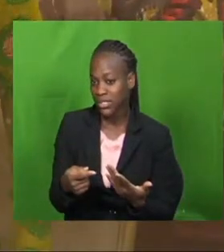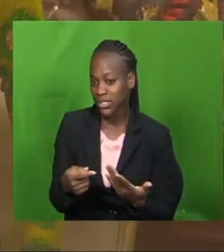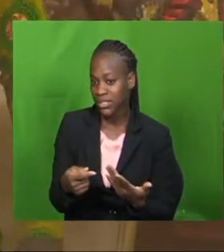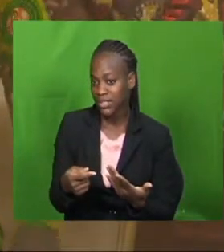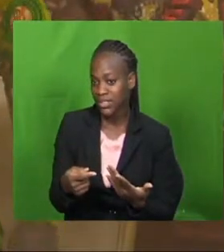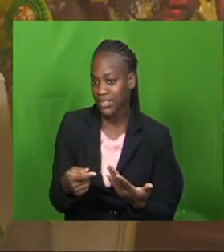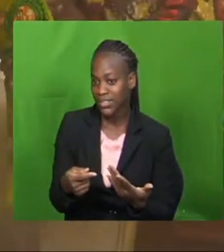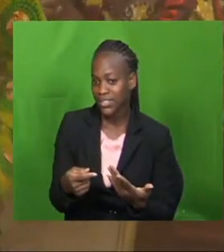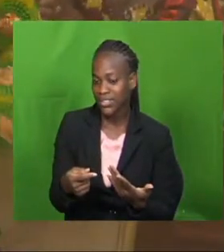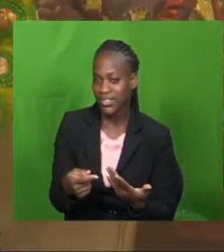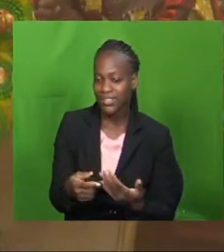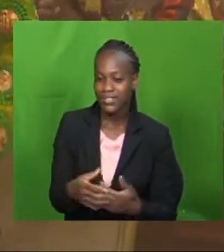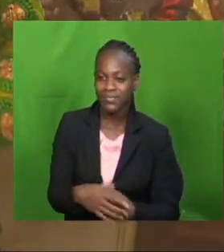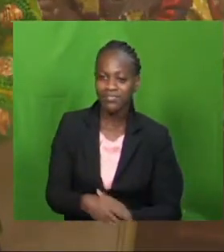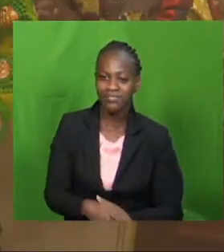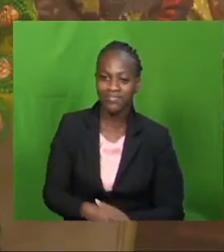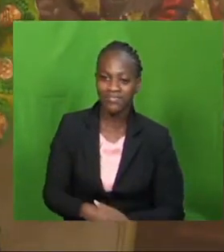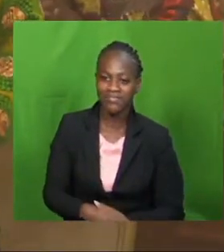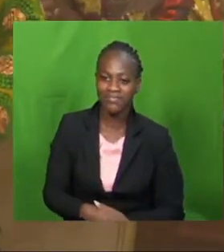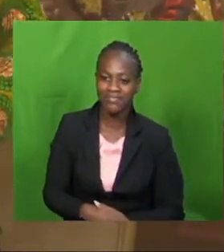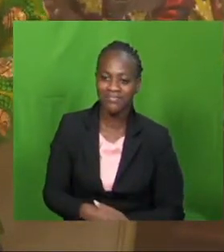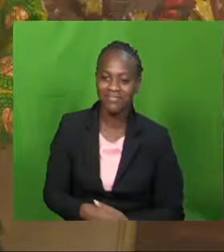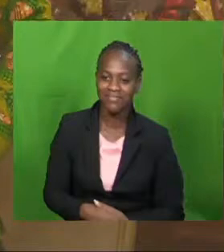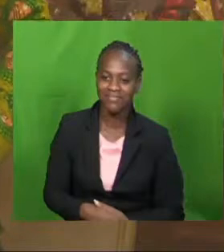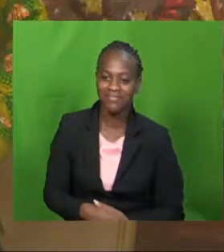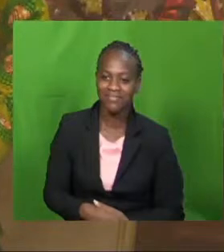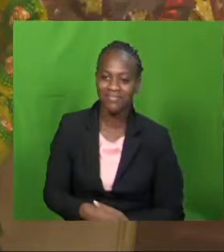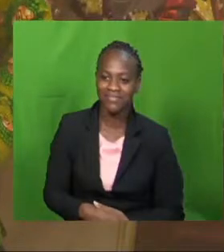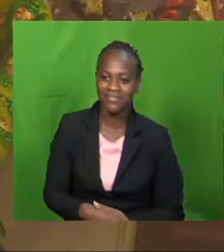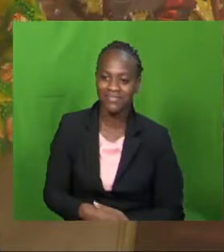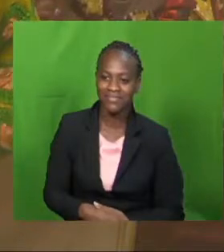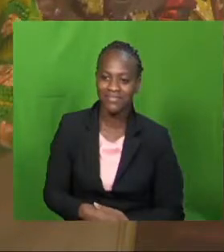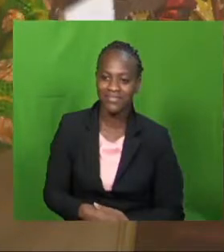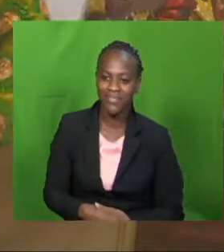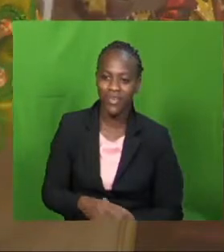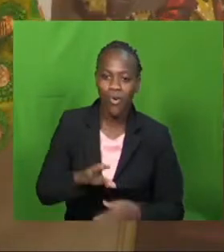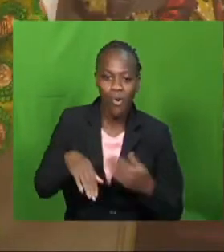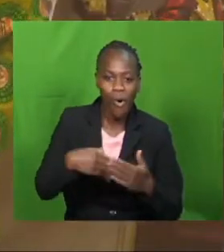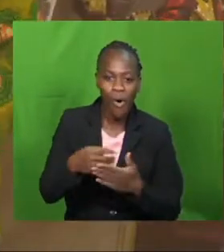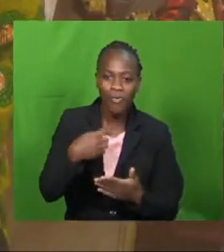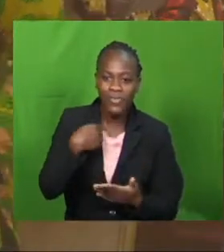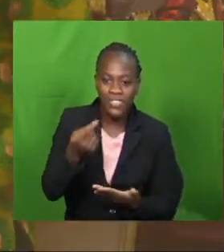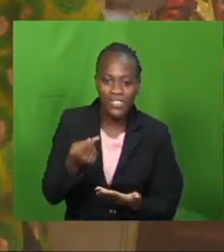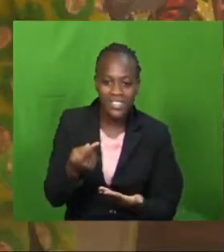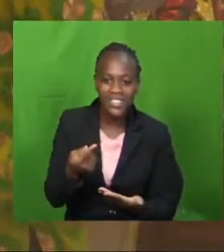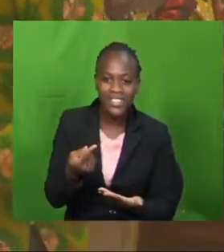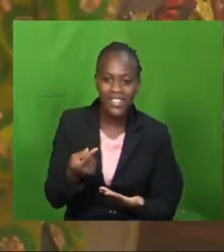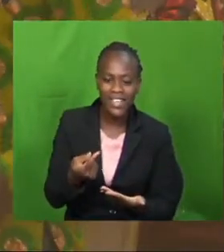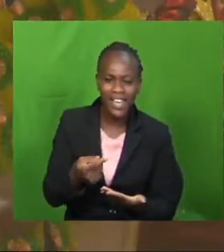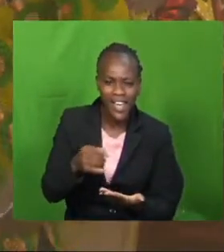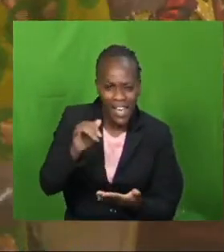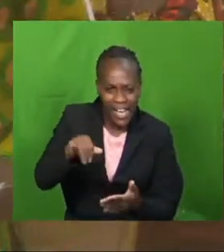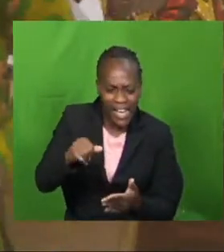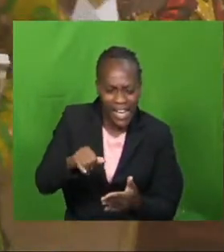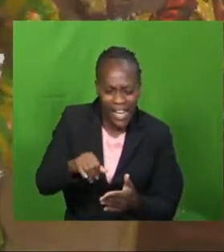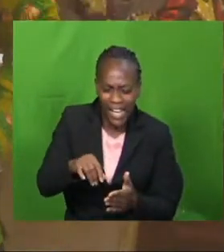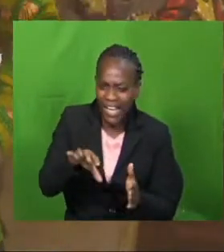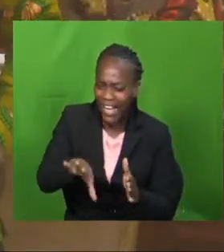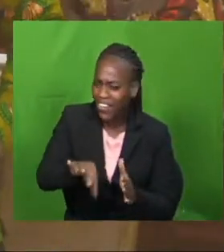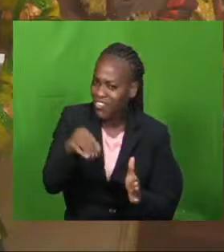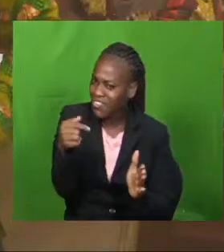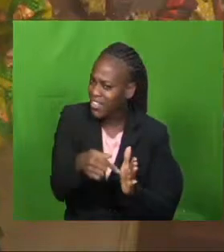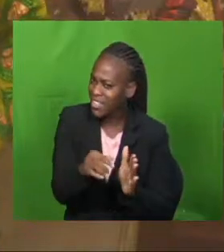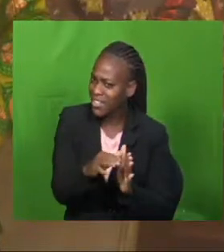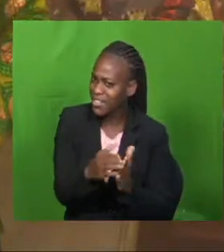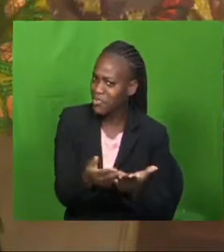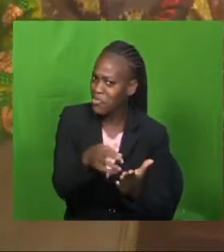Mr. Speaker, whatever I'm reading finds expression in the report. So please, what are you talking about? Whatever I'm